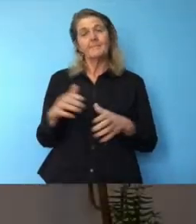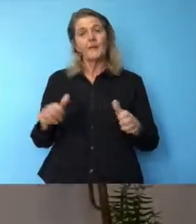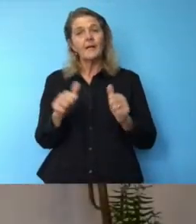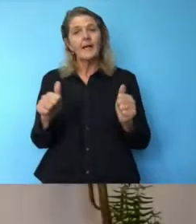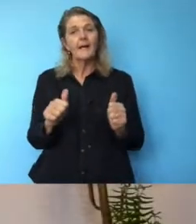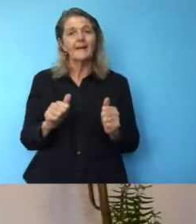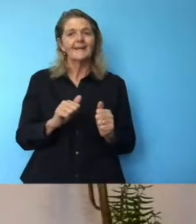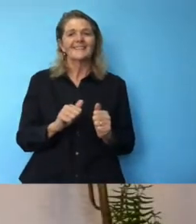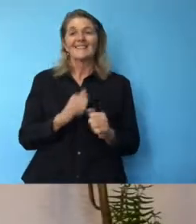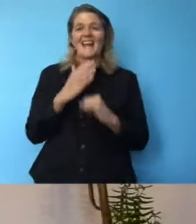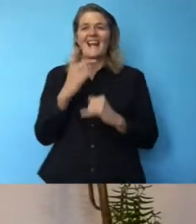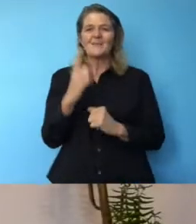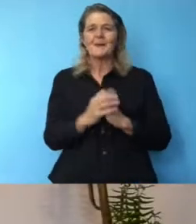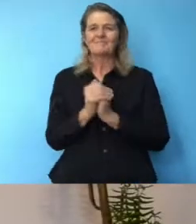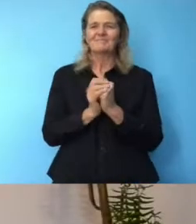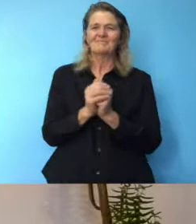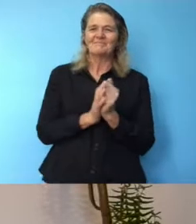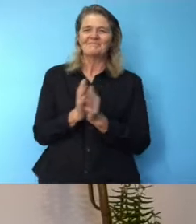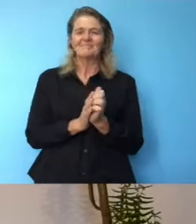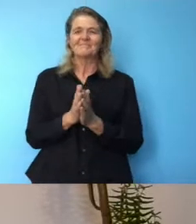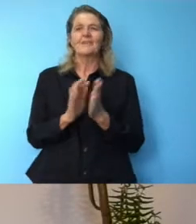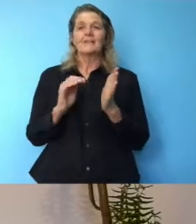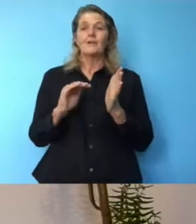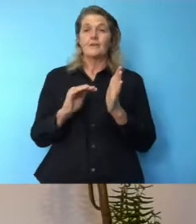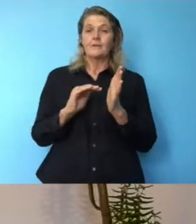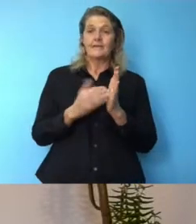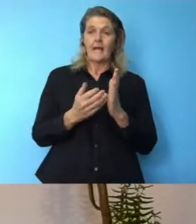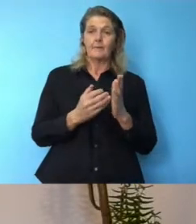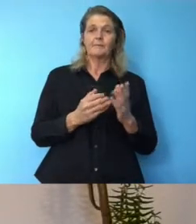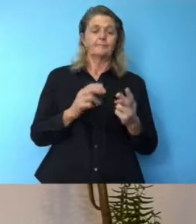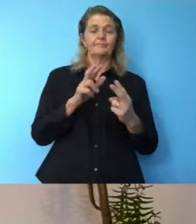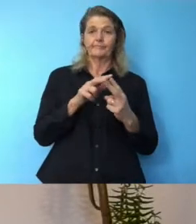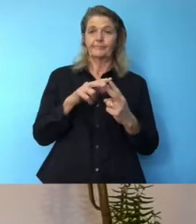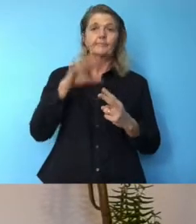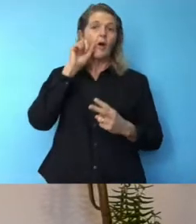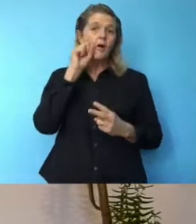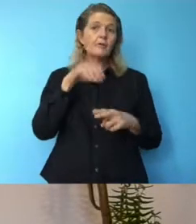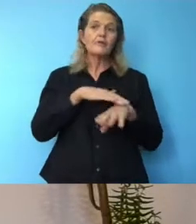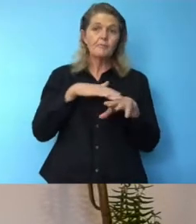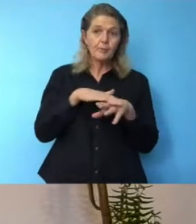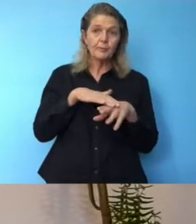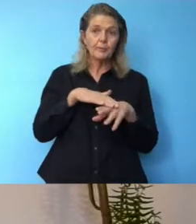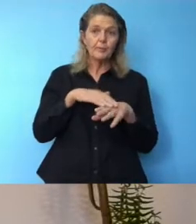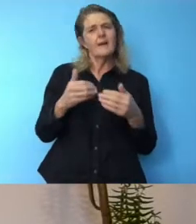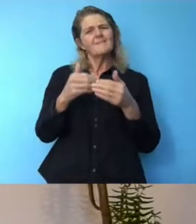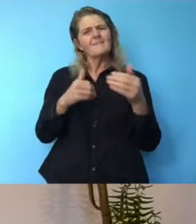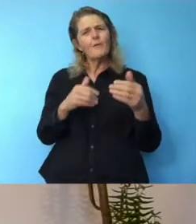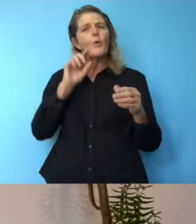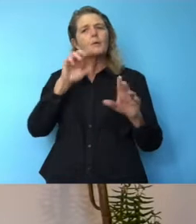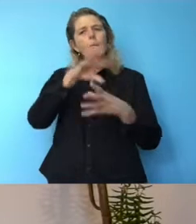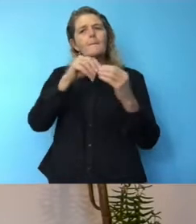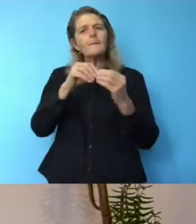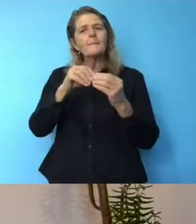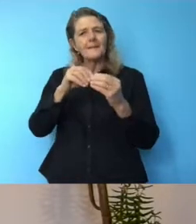Okay guys, lucky last, we have our orange and blue. So we're going to mix our own orange with